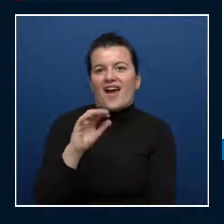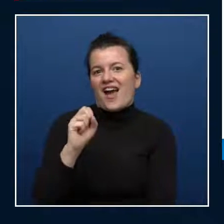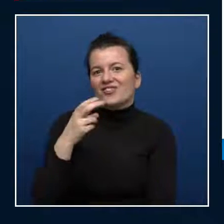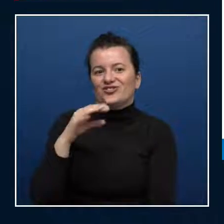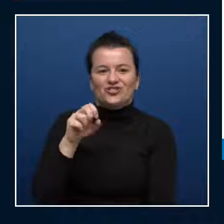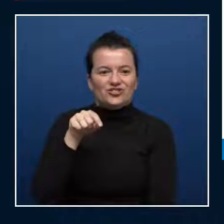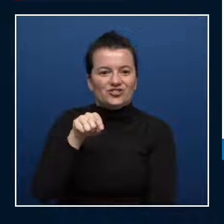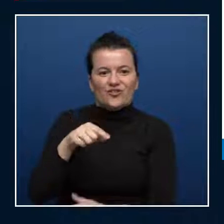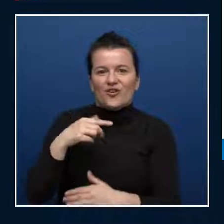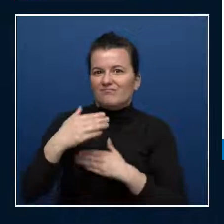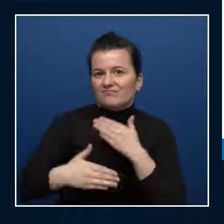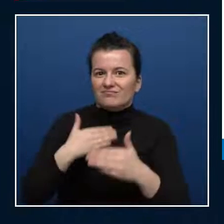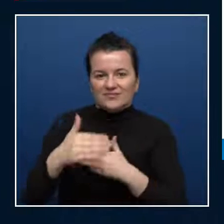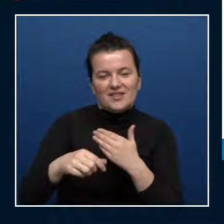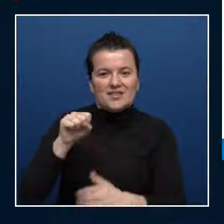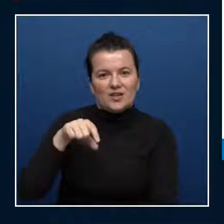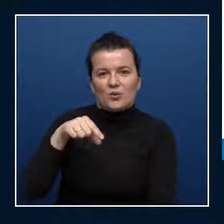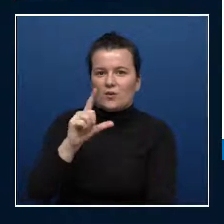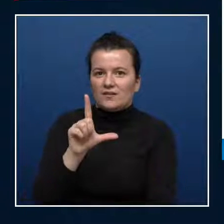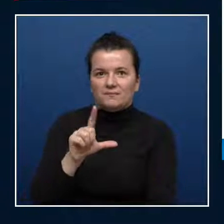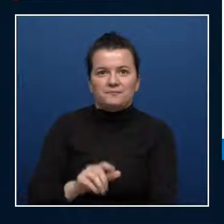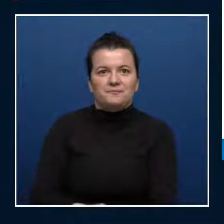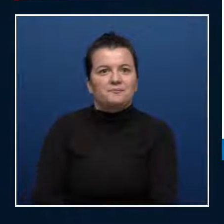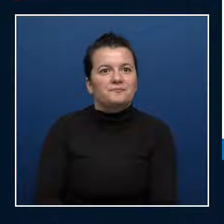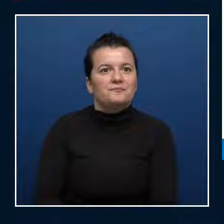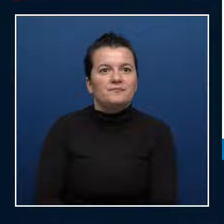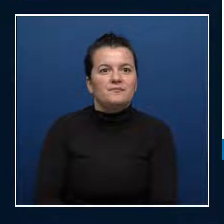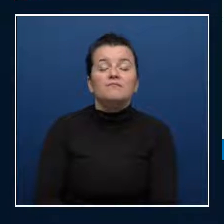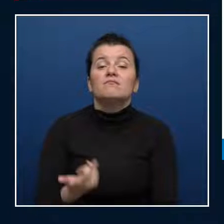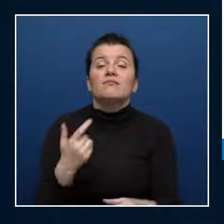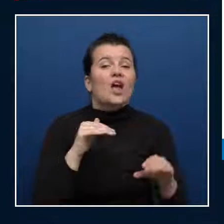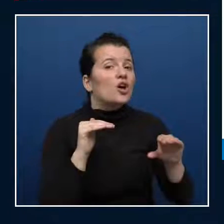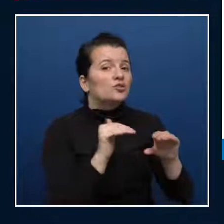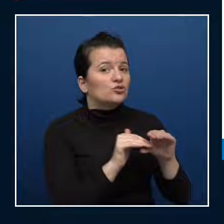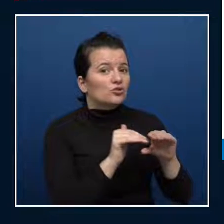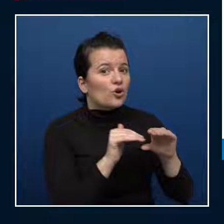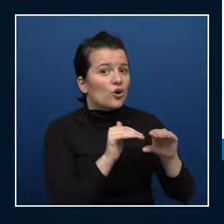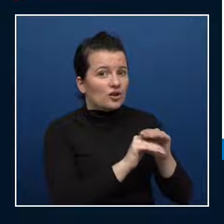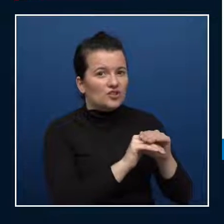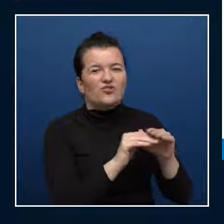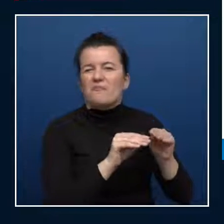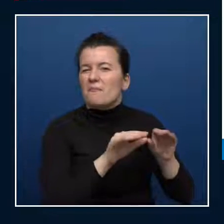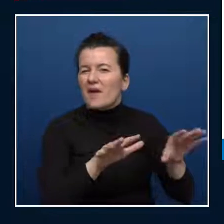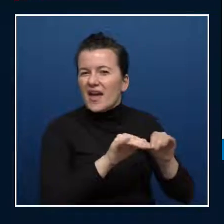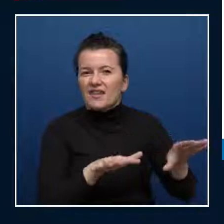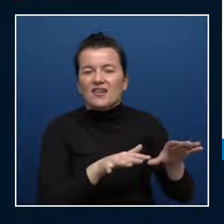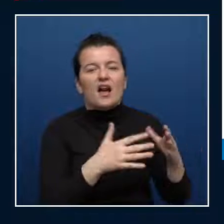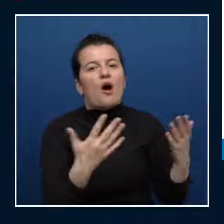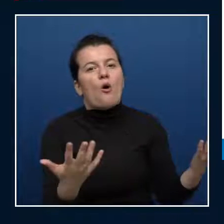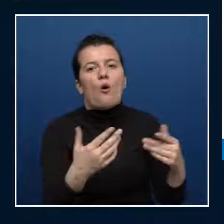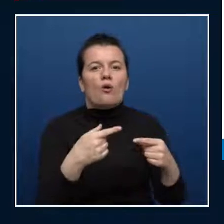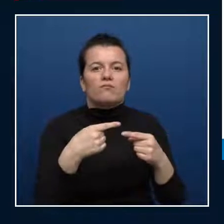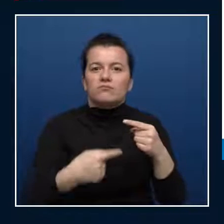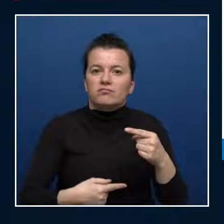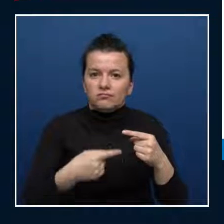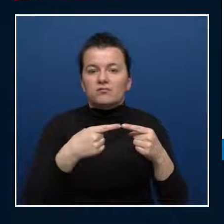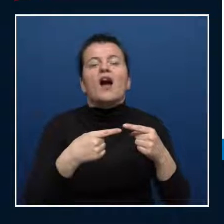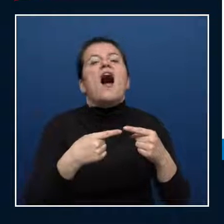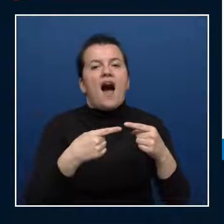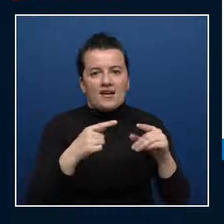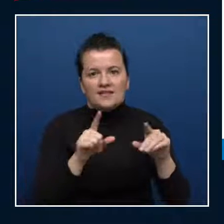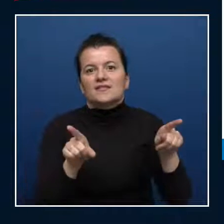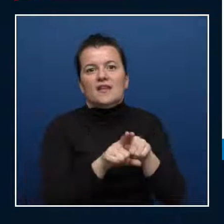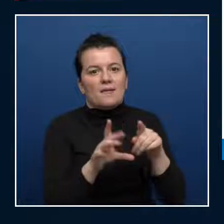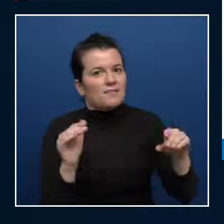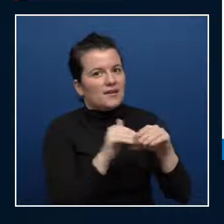and output cache. Again, we have a storage account for the media and for some log files, and we've got application insights here